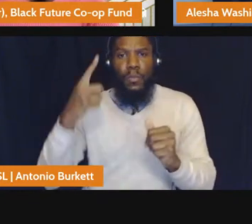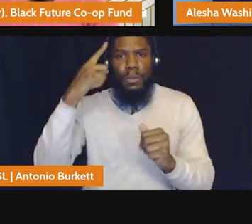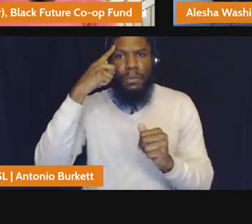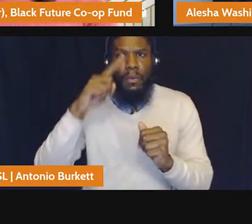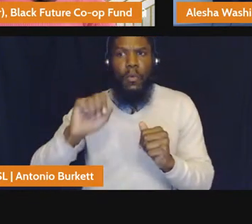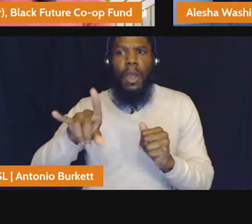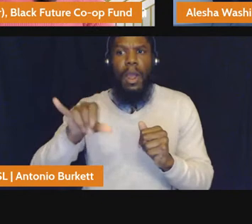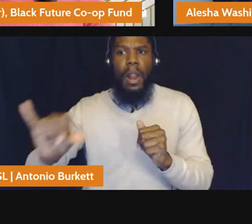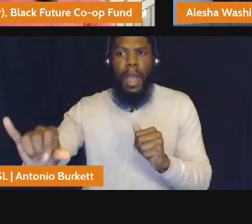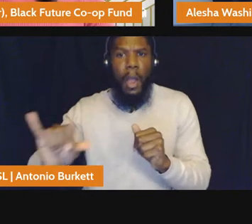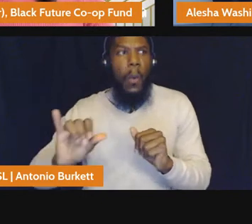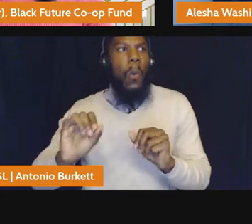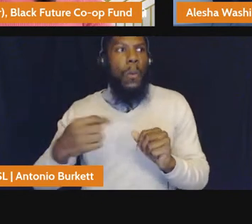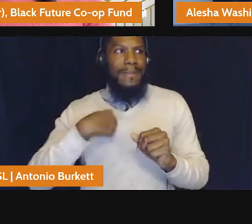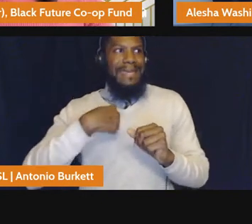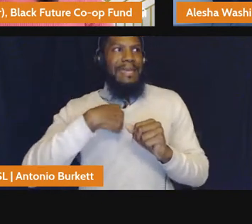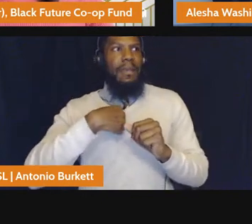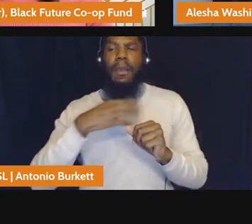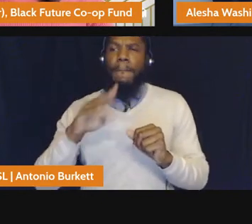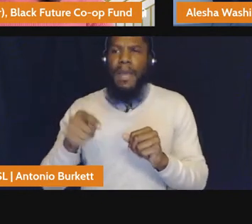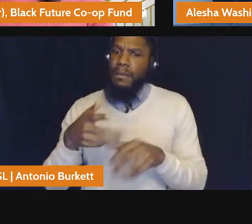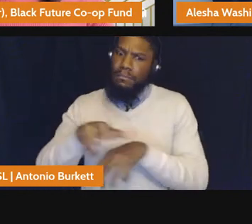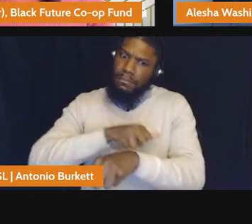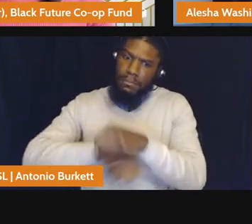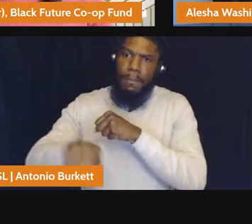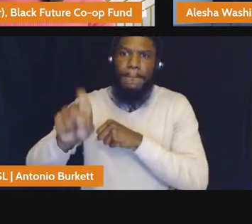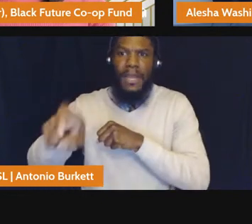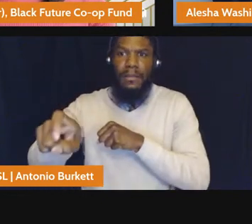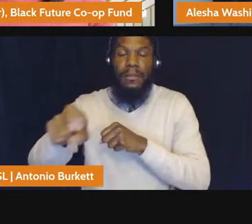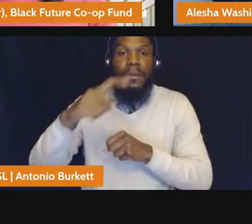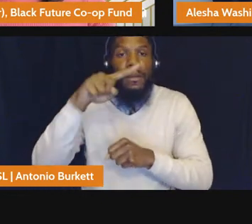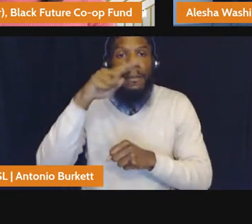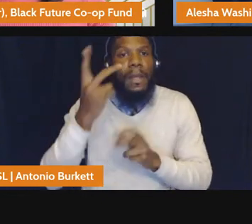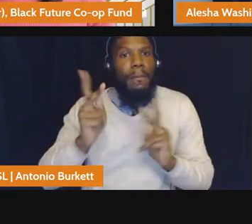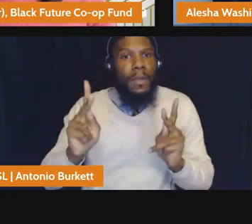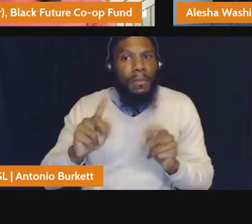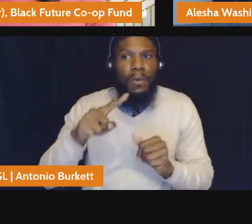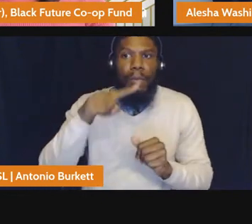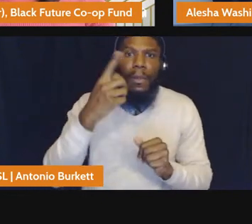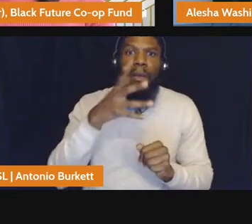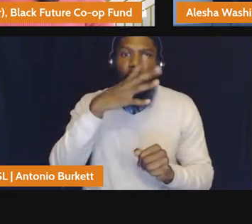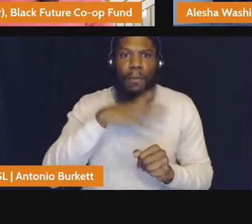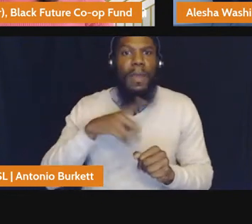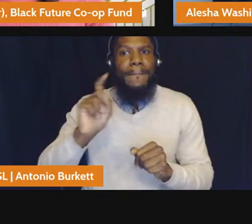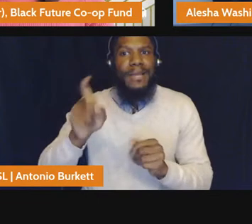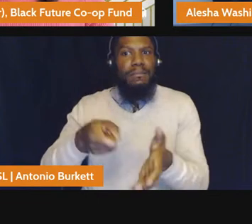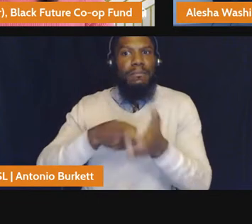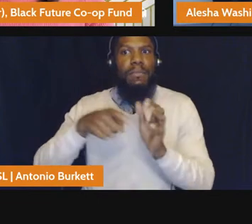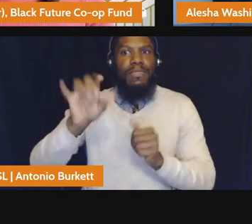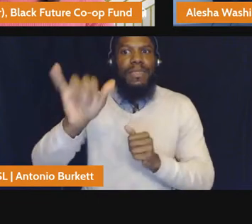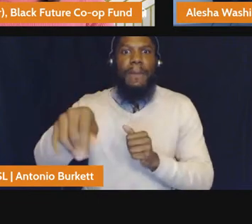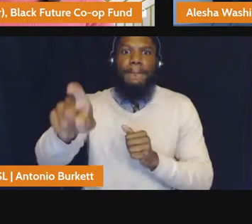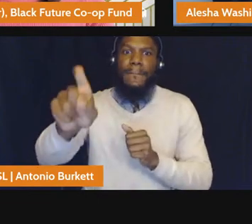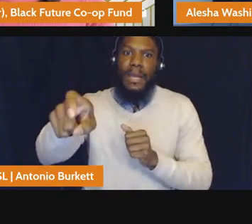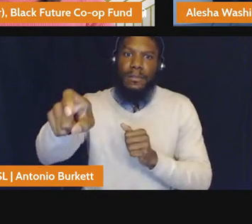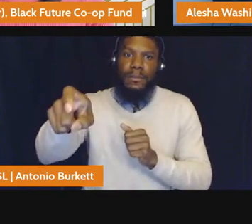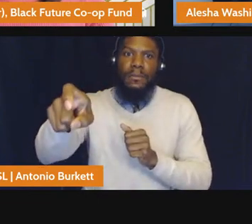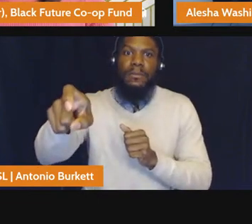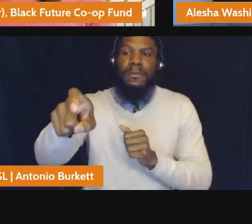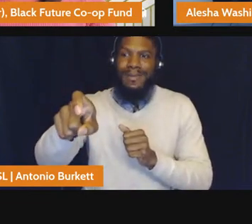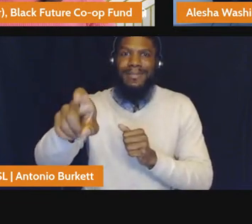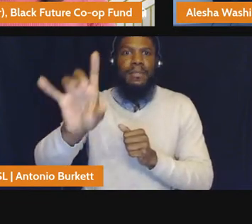who are Black people and Black women, need to be able to demand that. And that is a